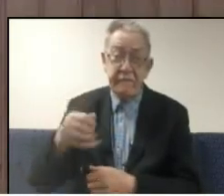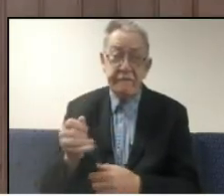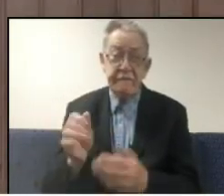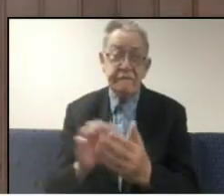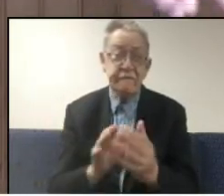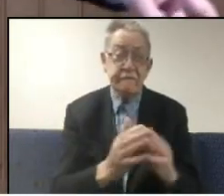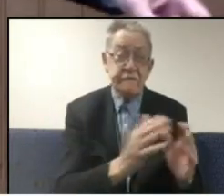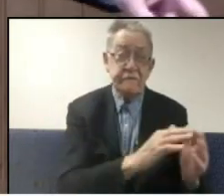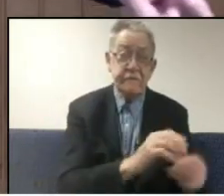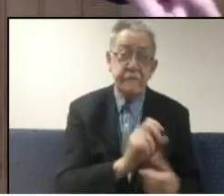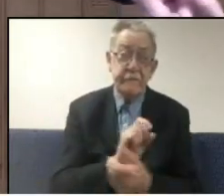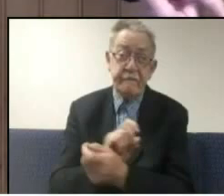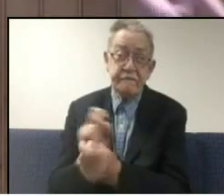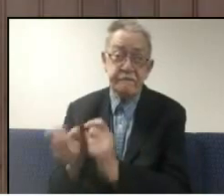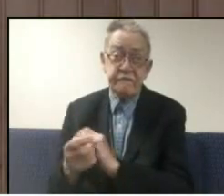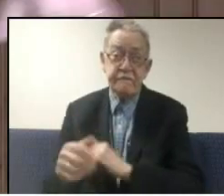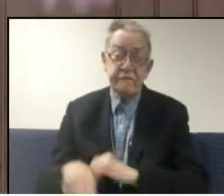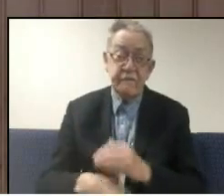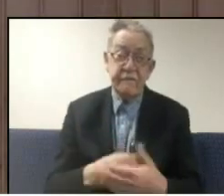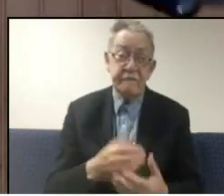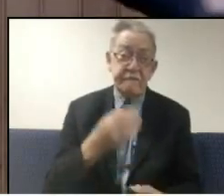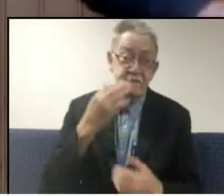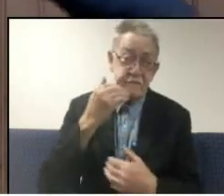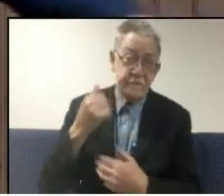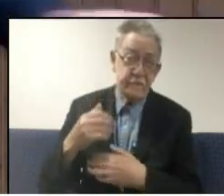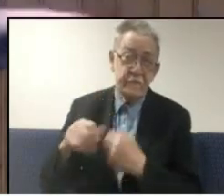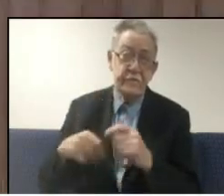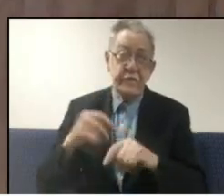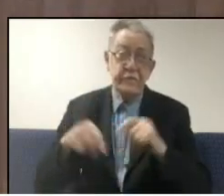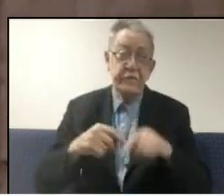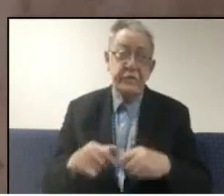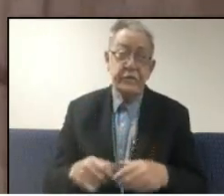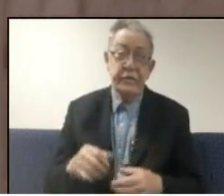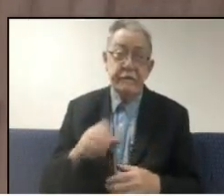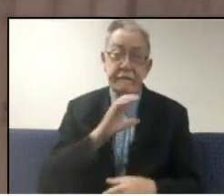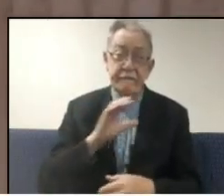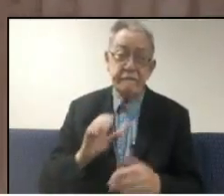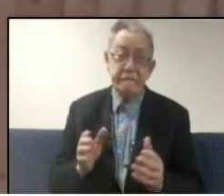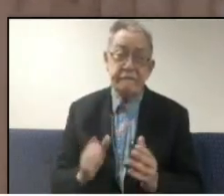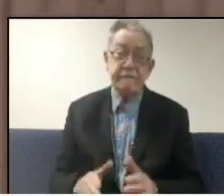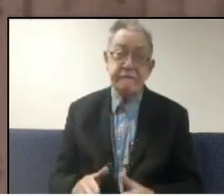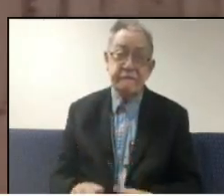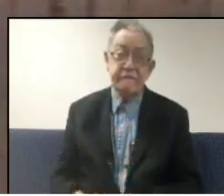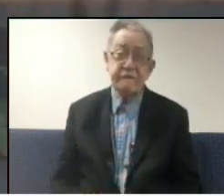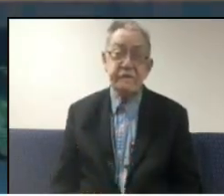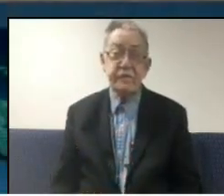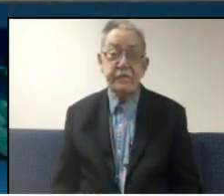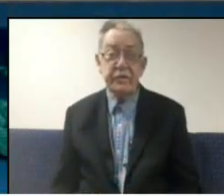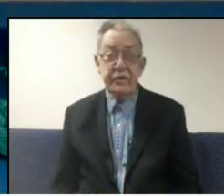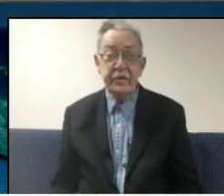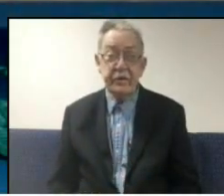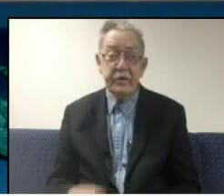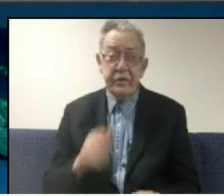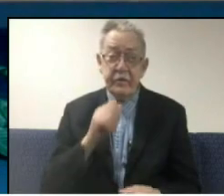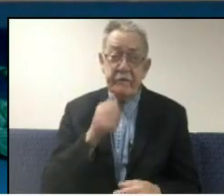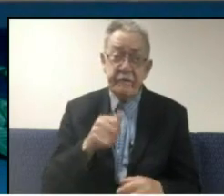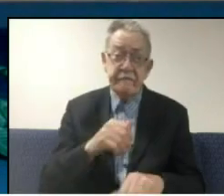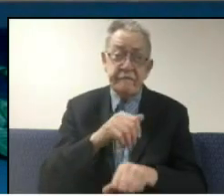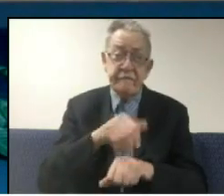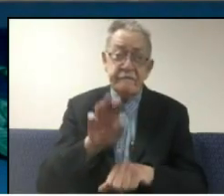Jews to Christianity. Because he's a Jew of the Jew. He would know all those arguments. I'm not going to send him to